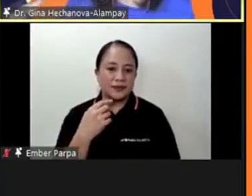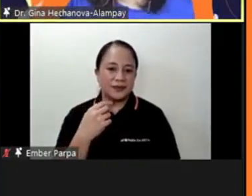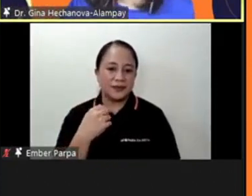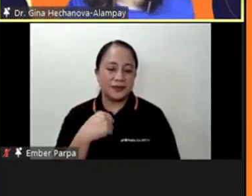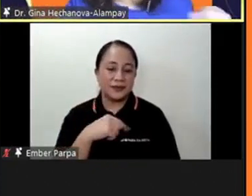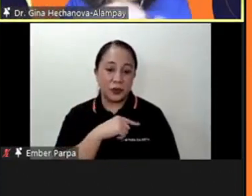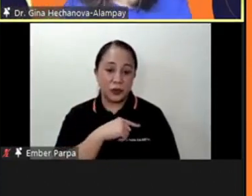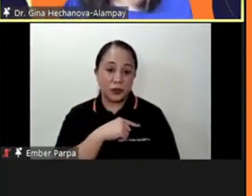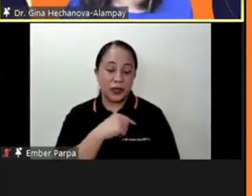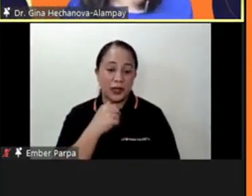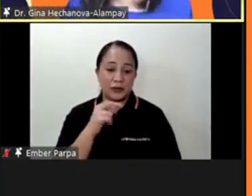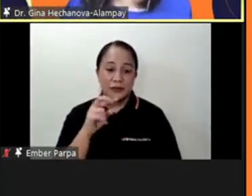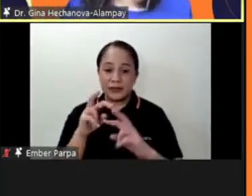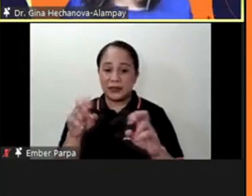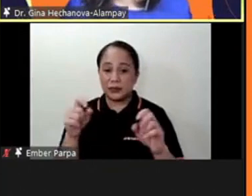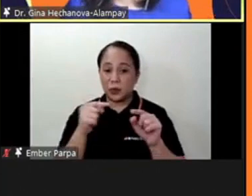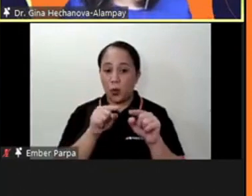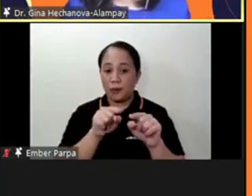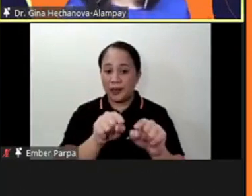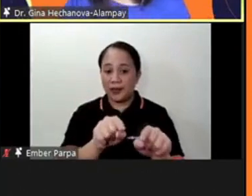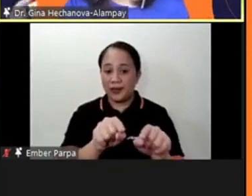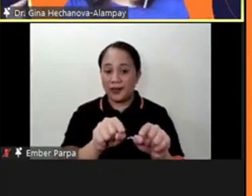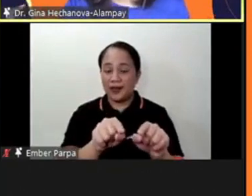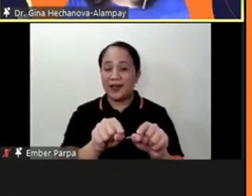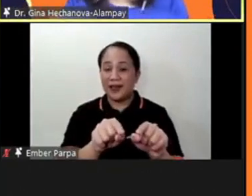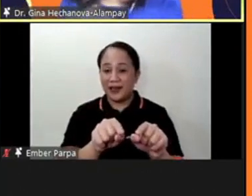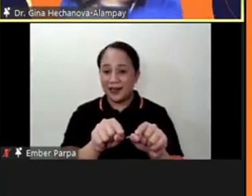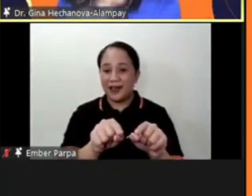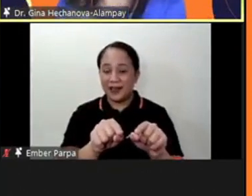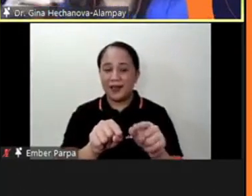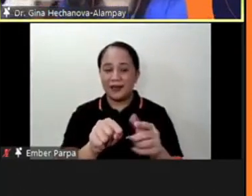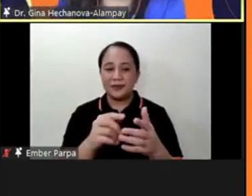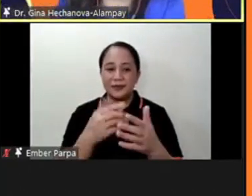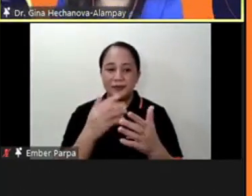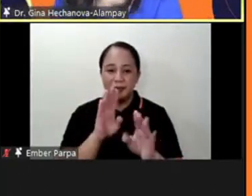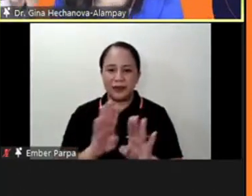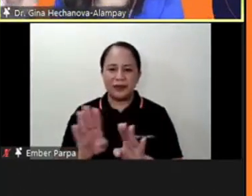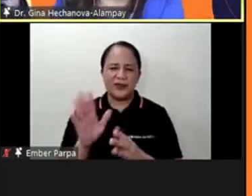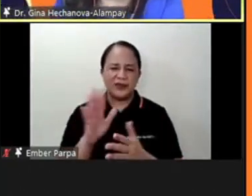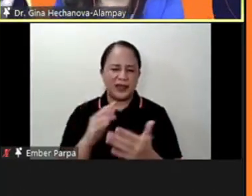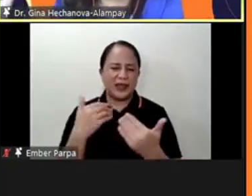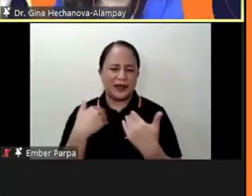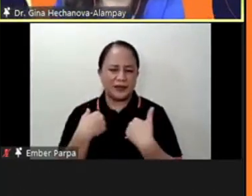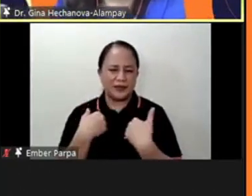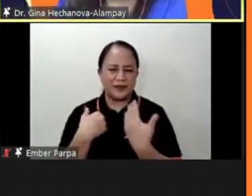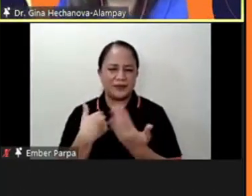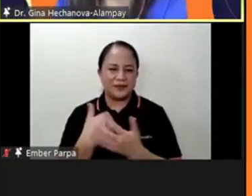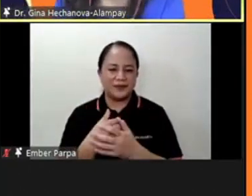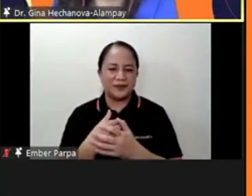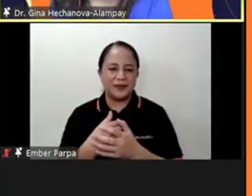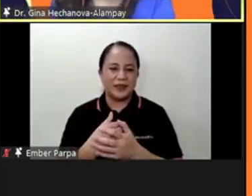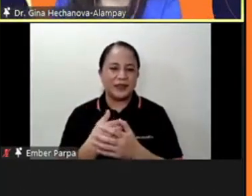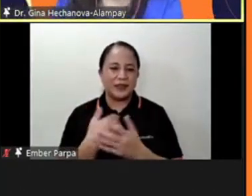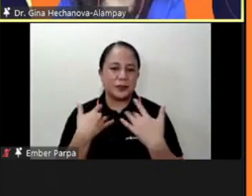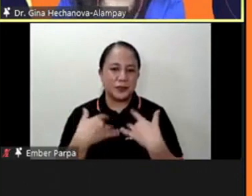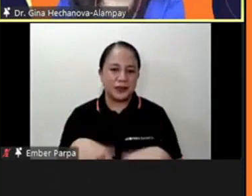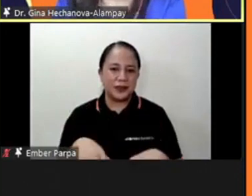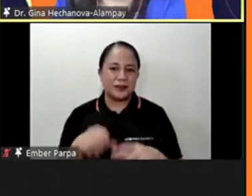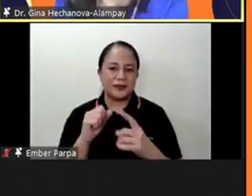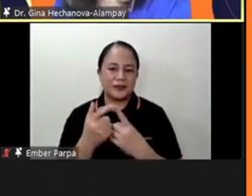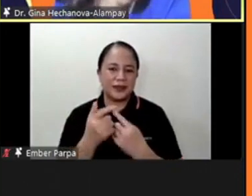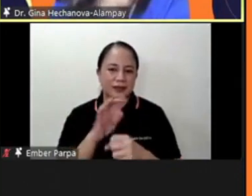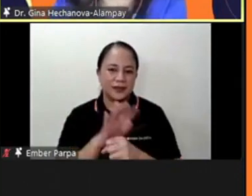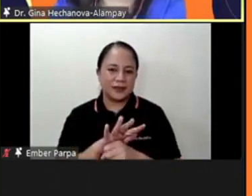we did a study on coping behaviors and we regressed them into to depression, anxiety, and stress